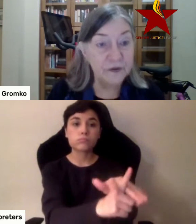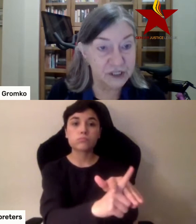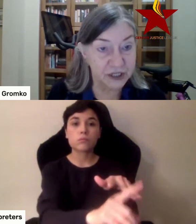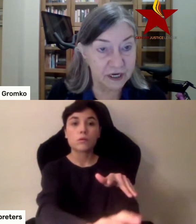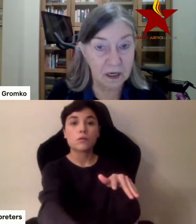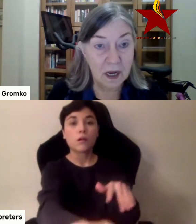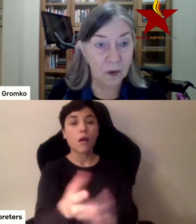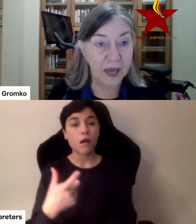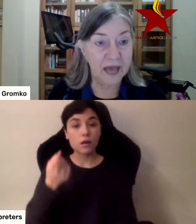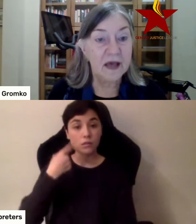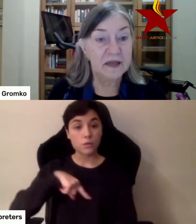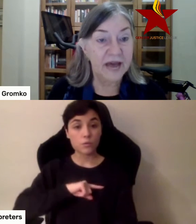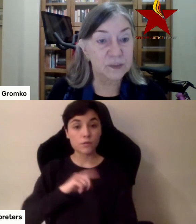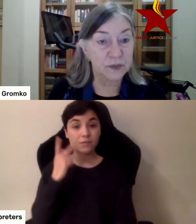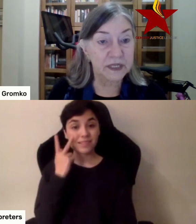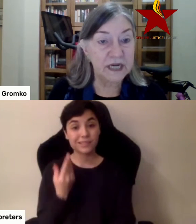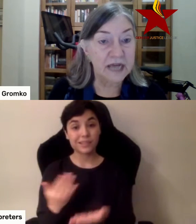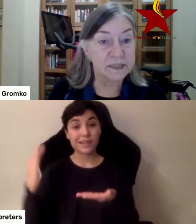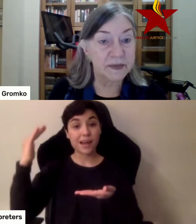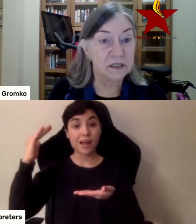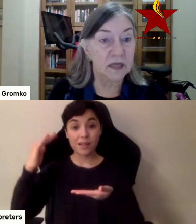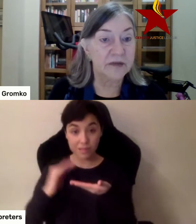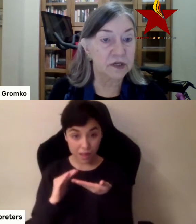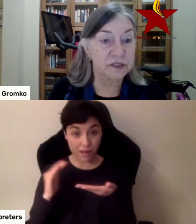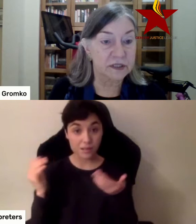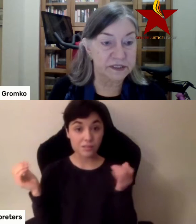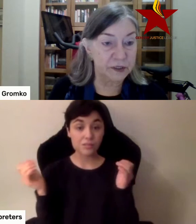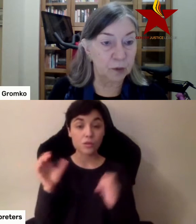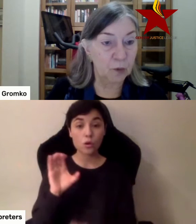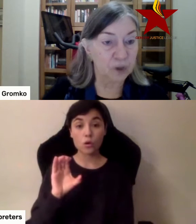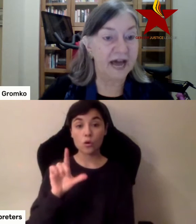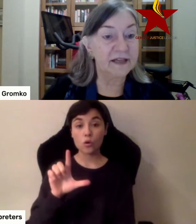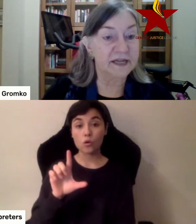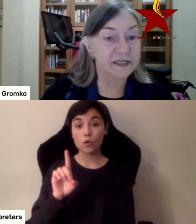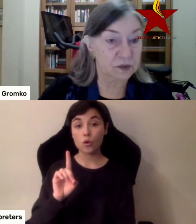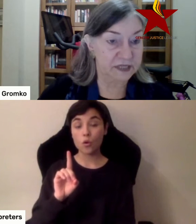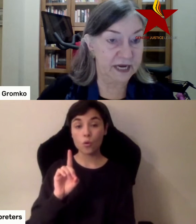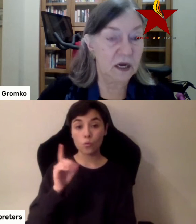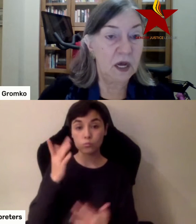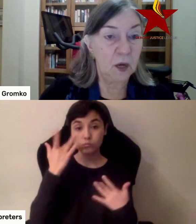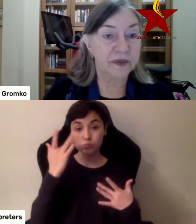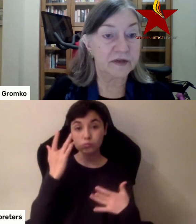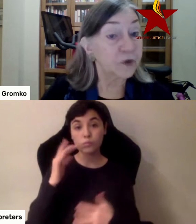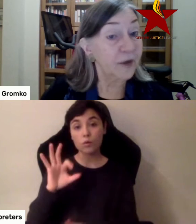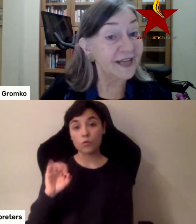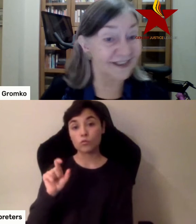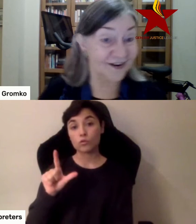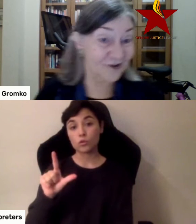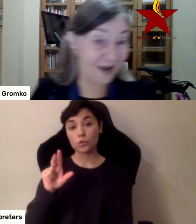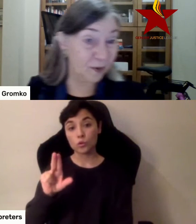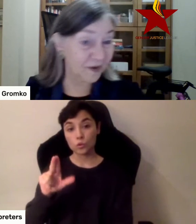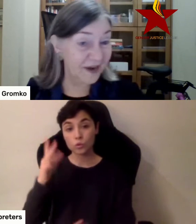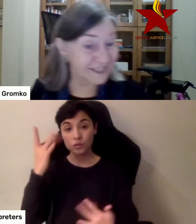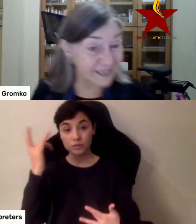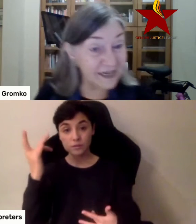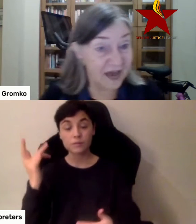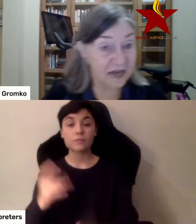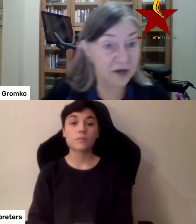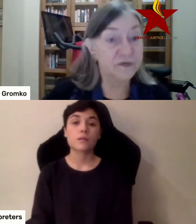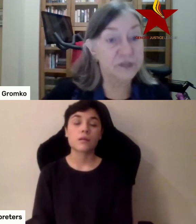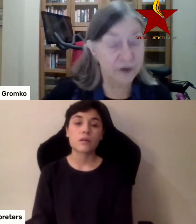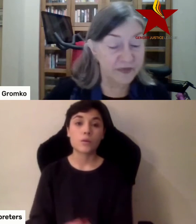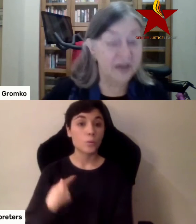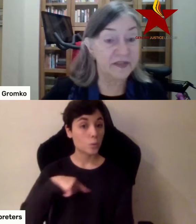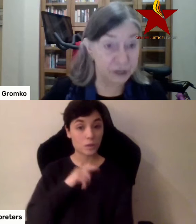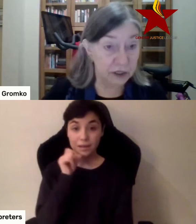and flu this year. Okay. That's really nice because there's a considerable mortality associated with influenza. Okay. But we're not seeing